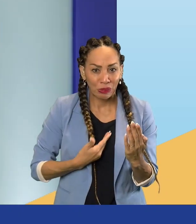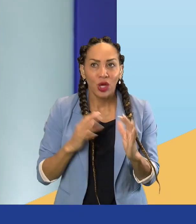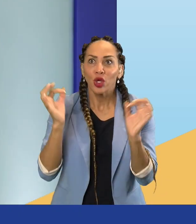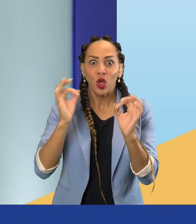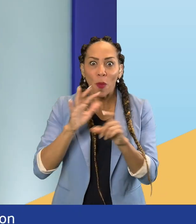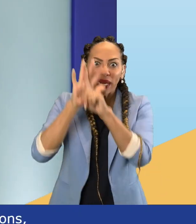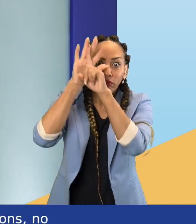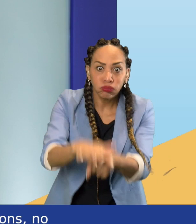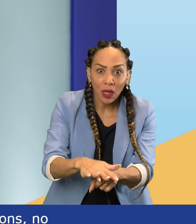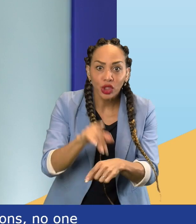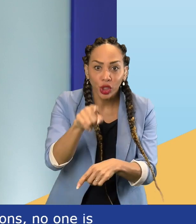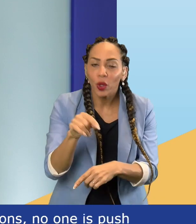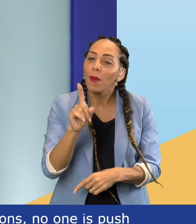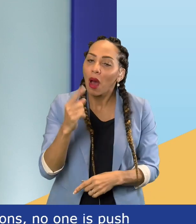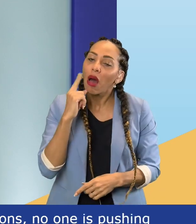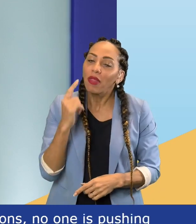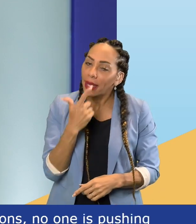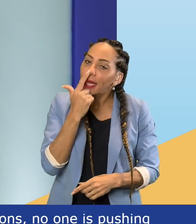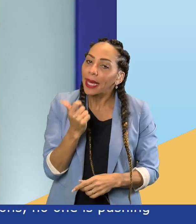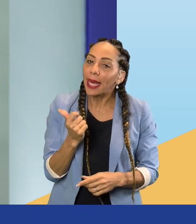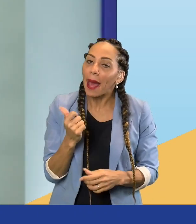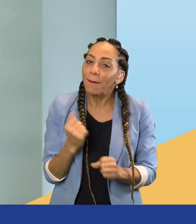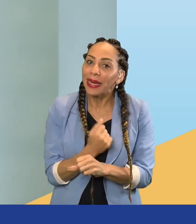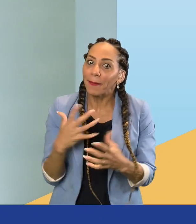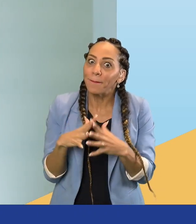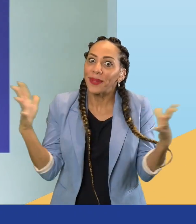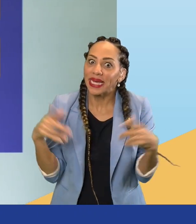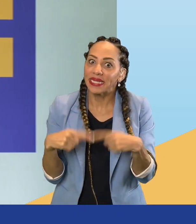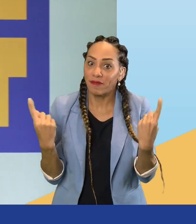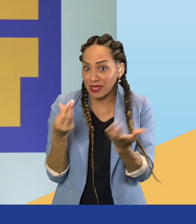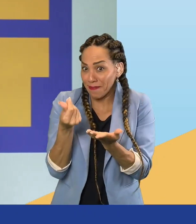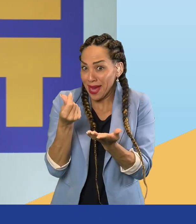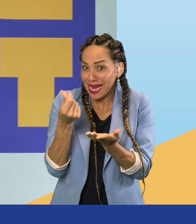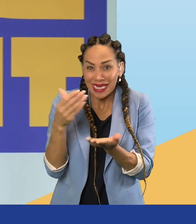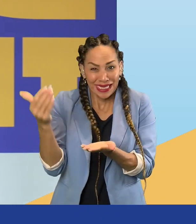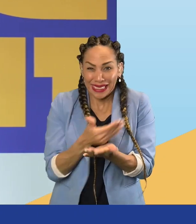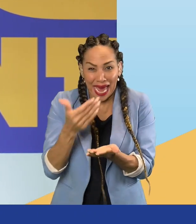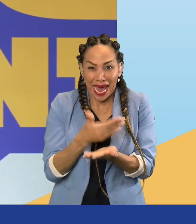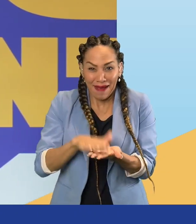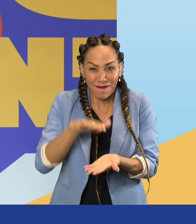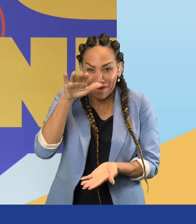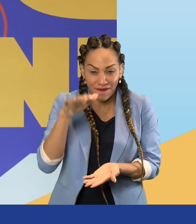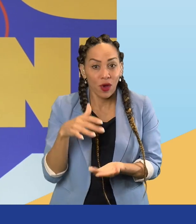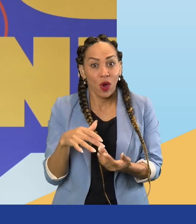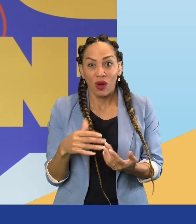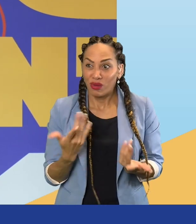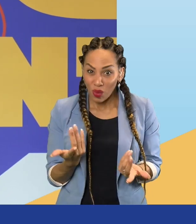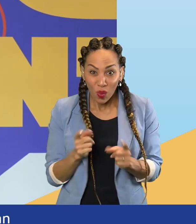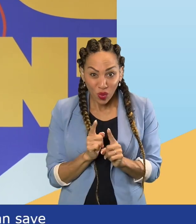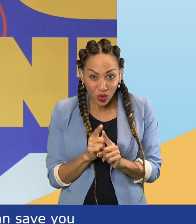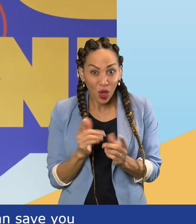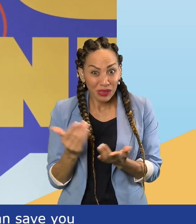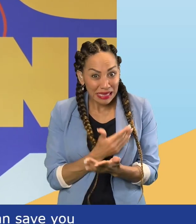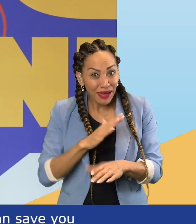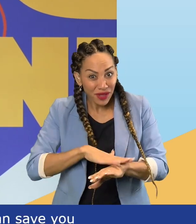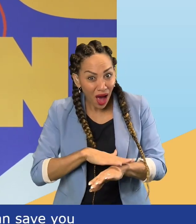make a difference to a lot of people. It can save you money, and depending on your circumstances, can even be more convenient. It can save you time not having to visit a petrol station